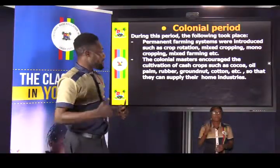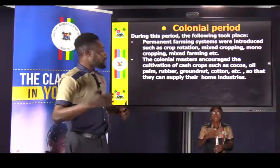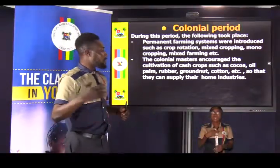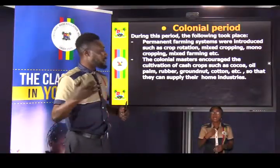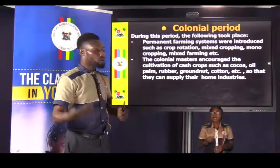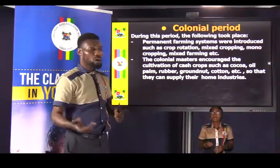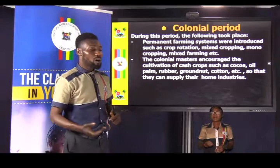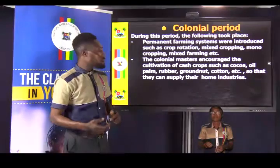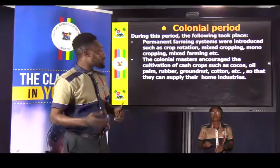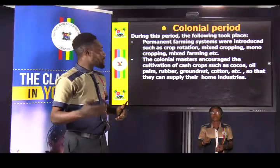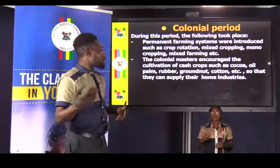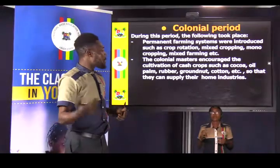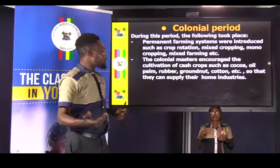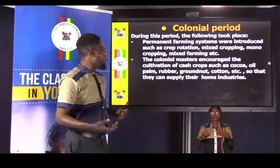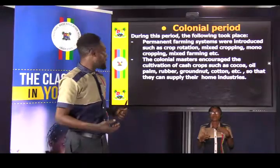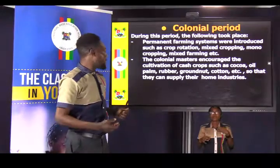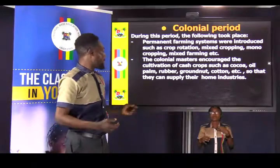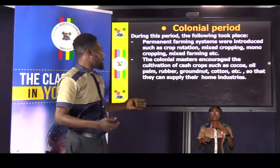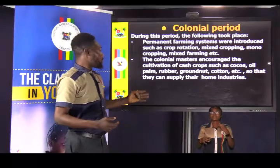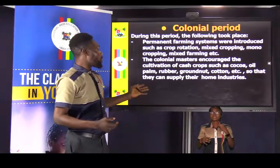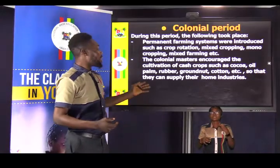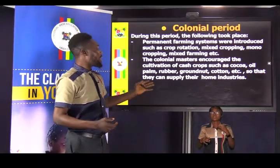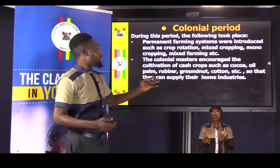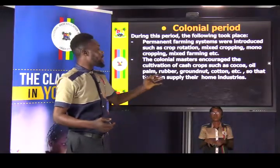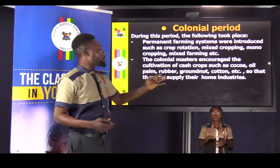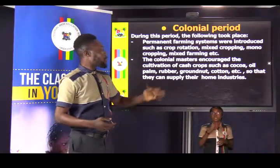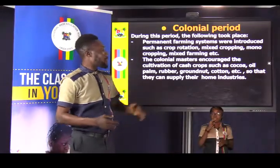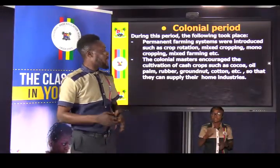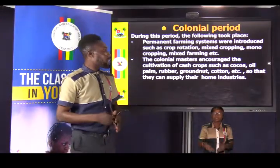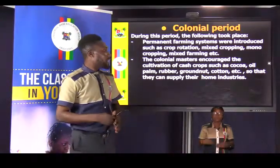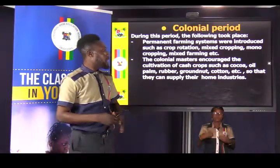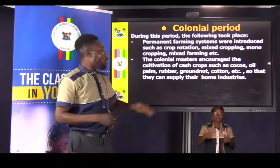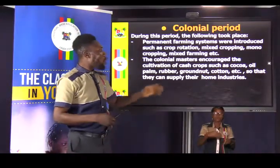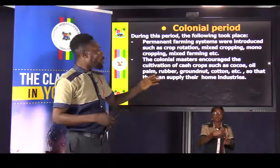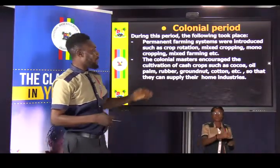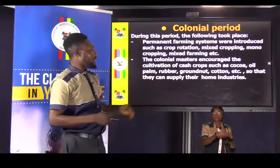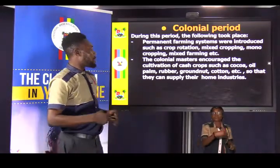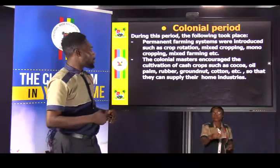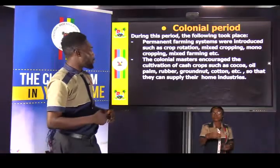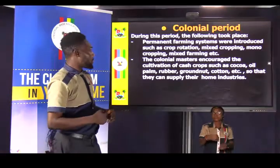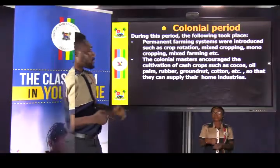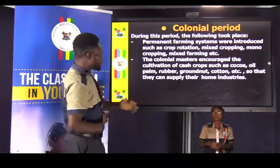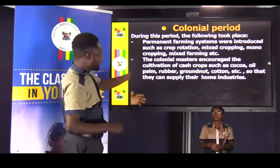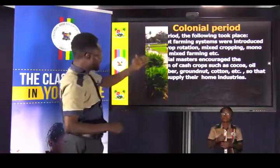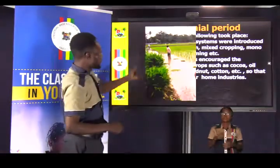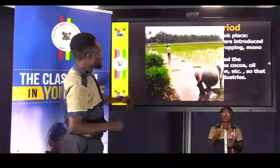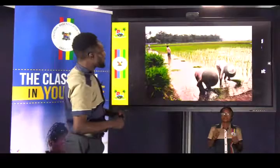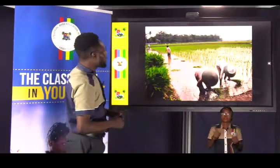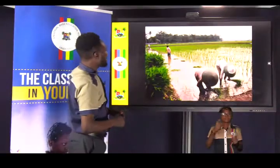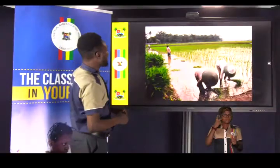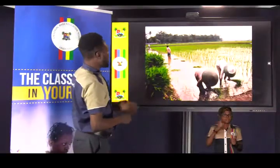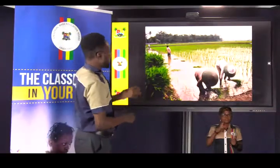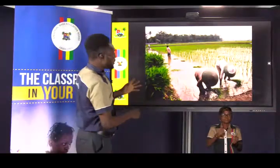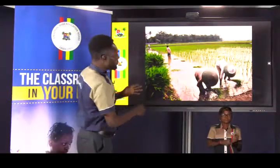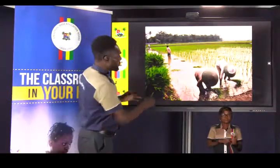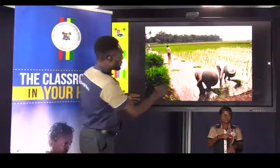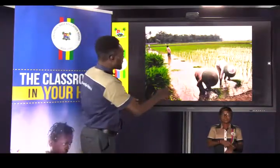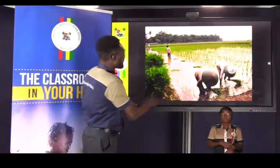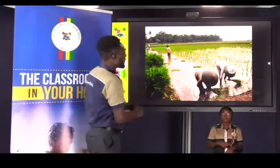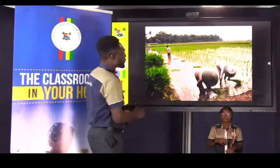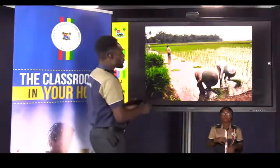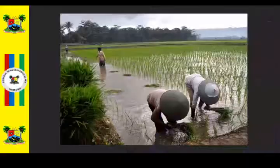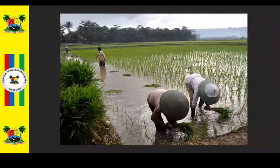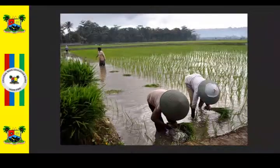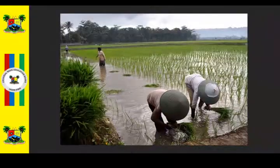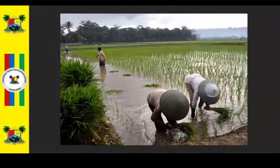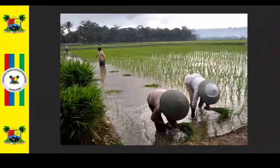rubber, groundnuts, cotton, so that they can supply their home industries. You can see this period, just